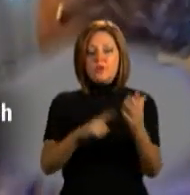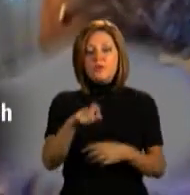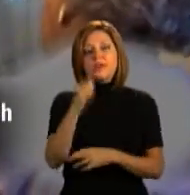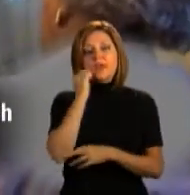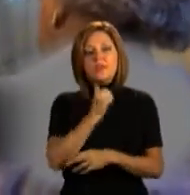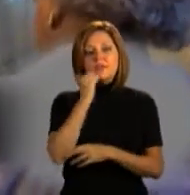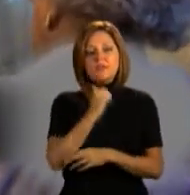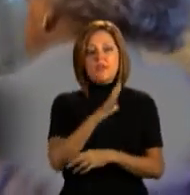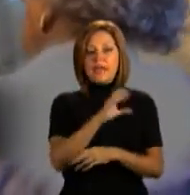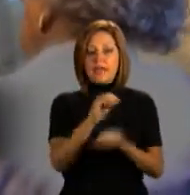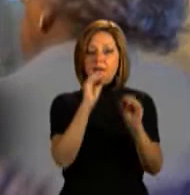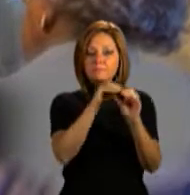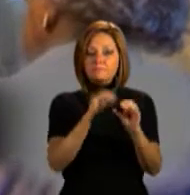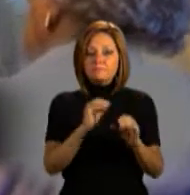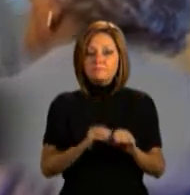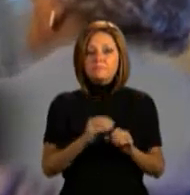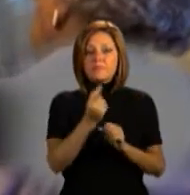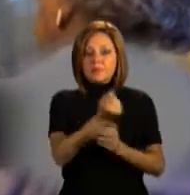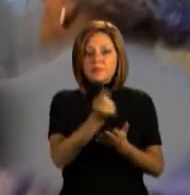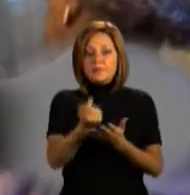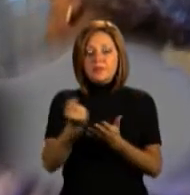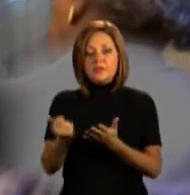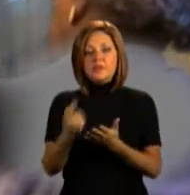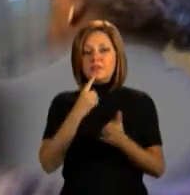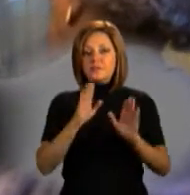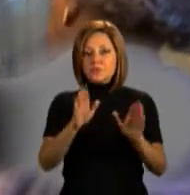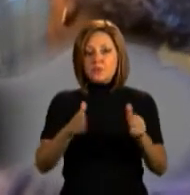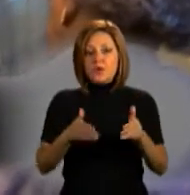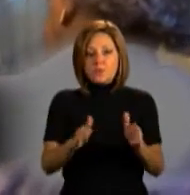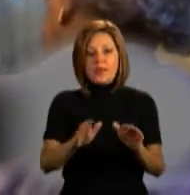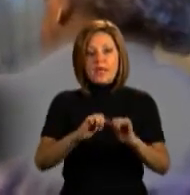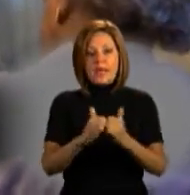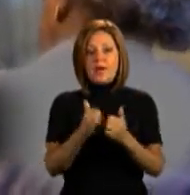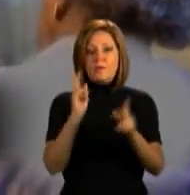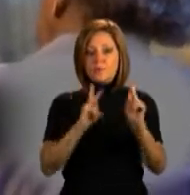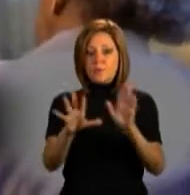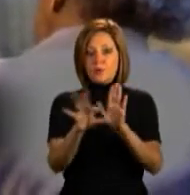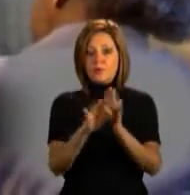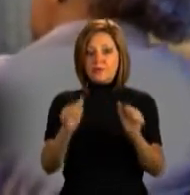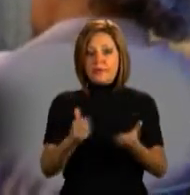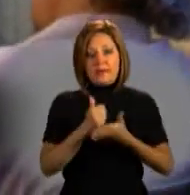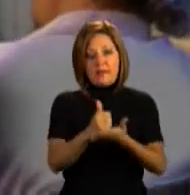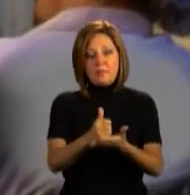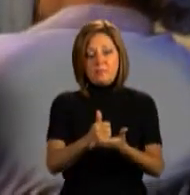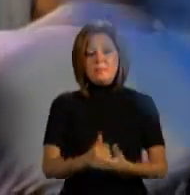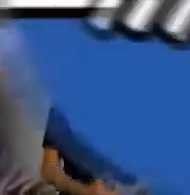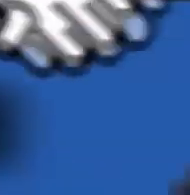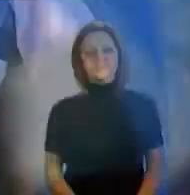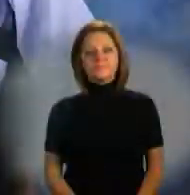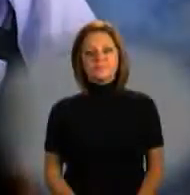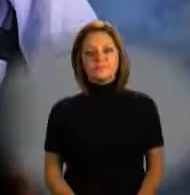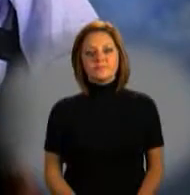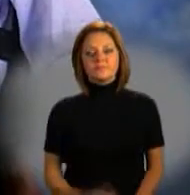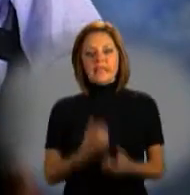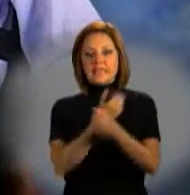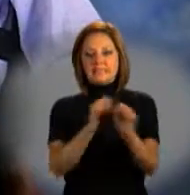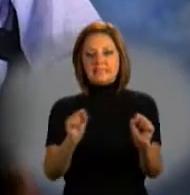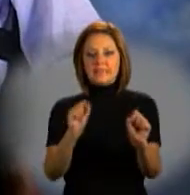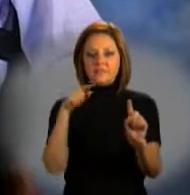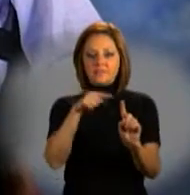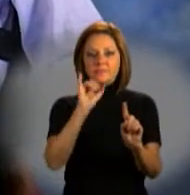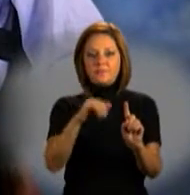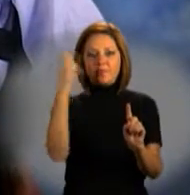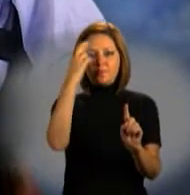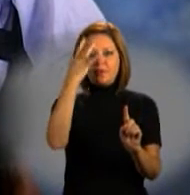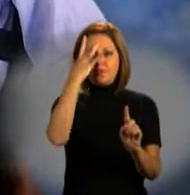needs and storing extras a little at a time is a great example of how hurricane helpers can really make a difference. Staying